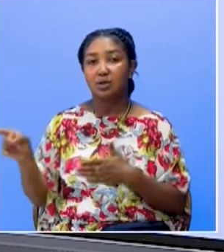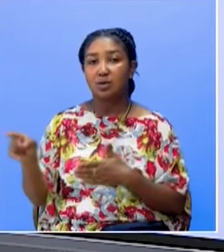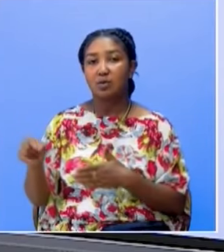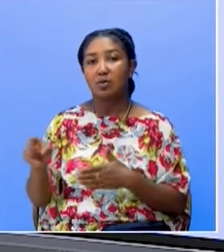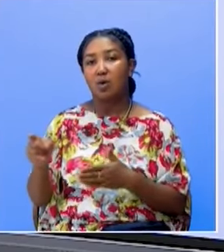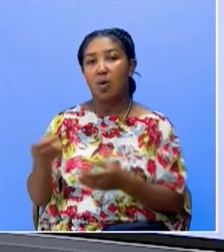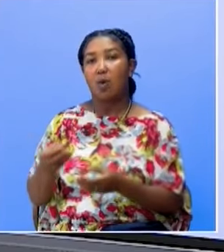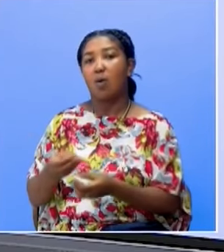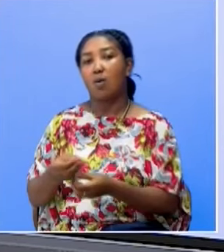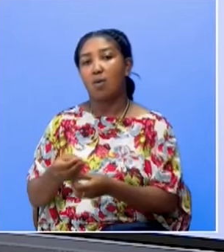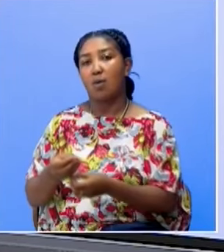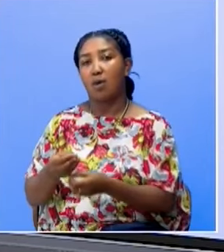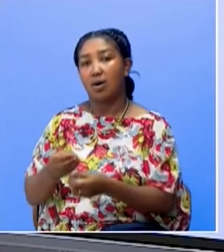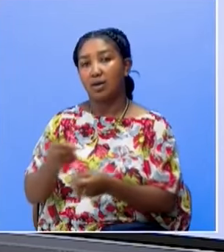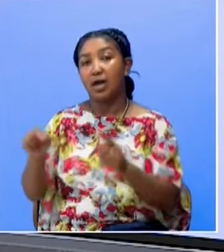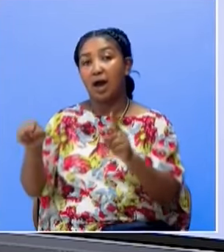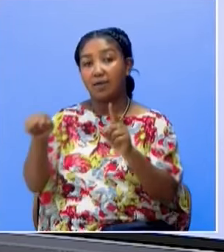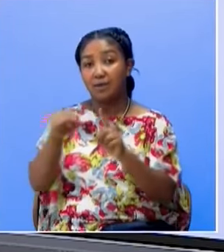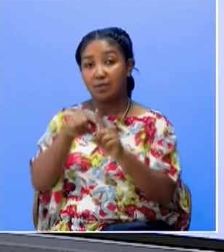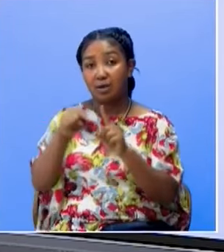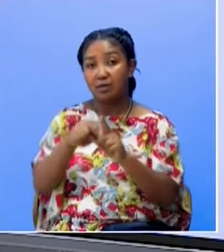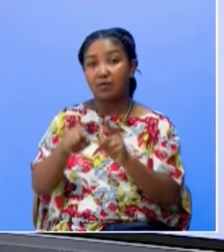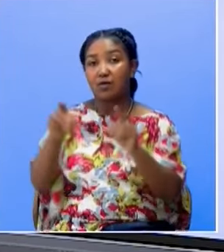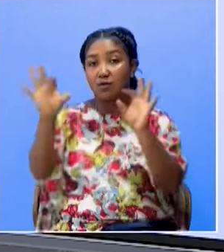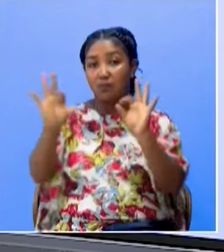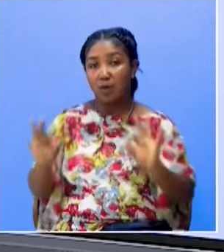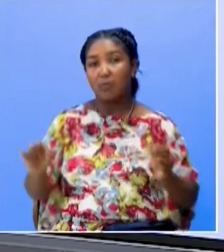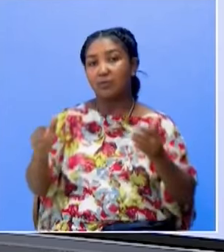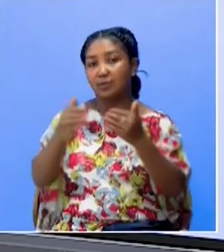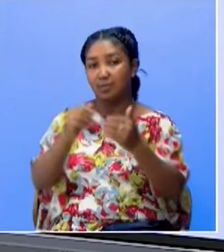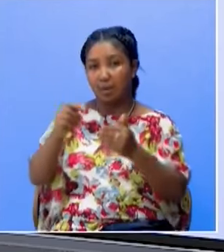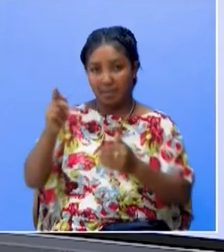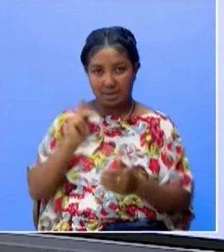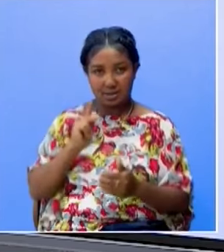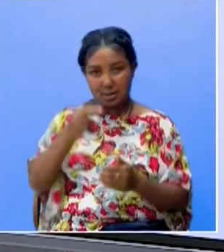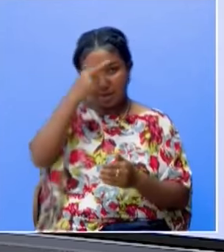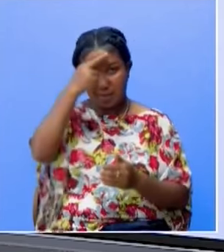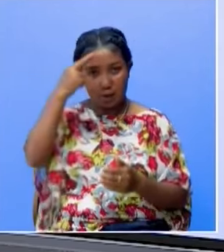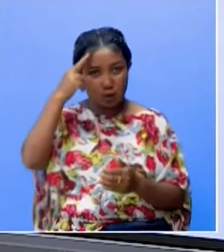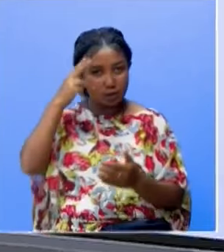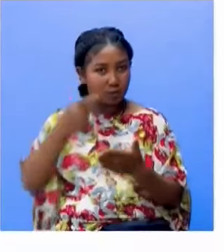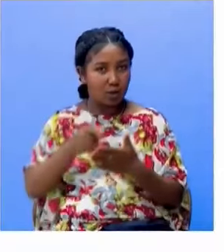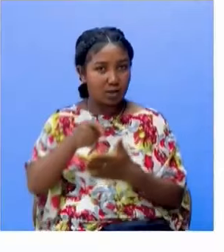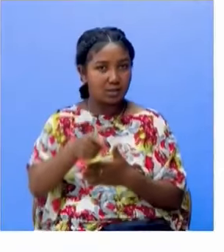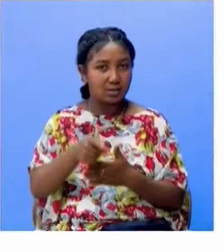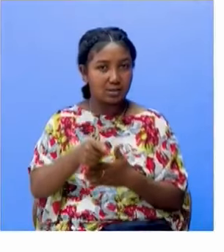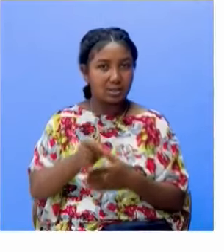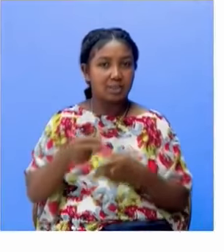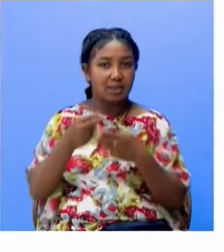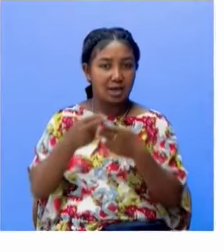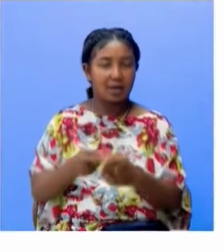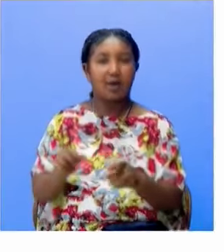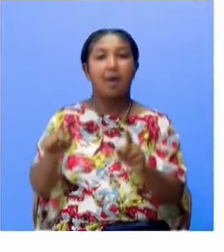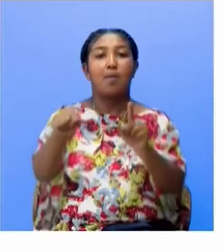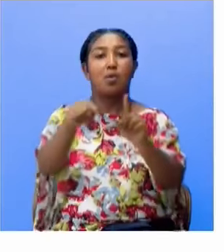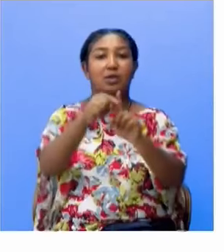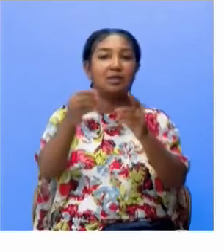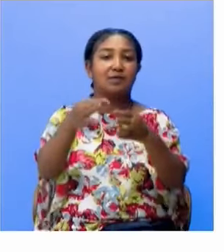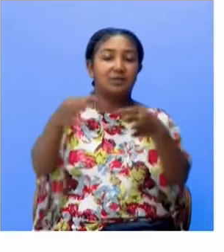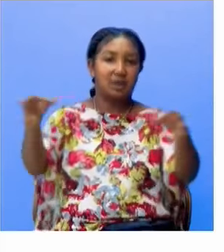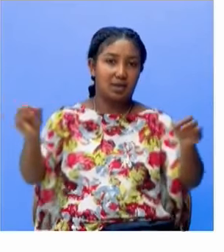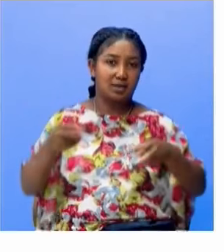the affirmative form of simple past. Because this one can be said positive